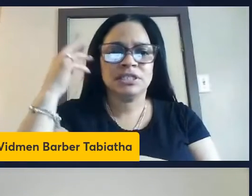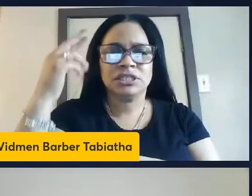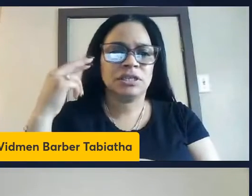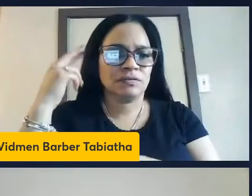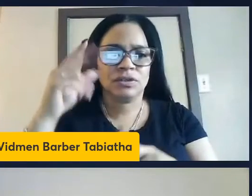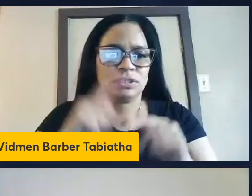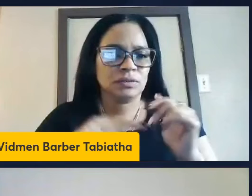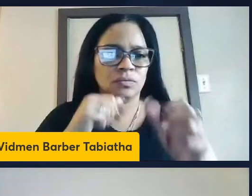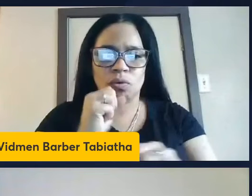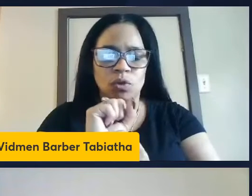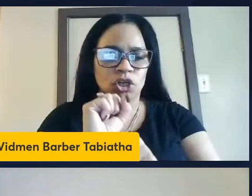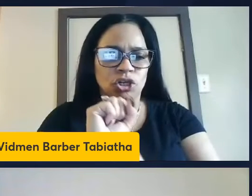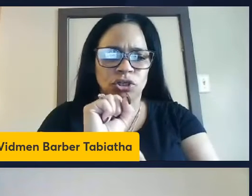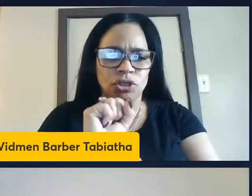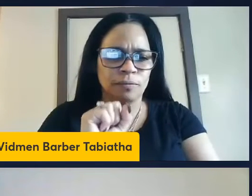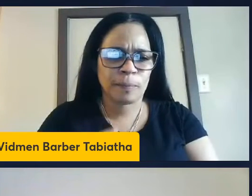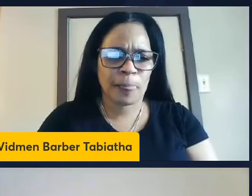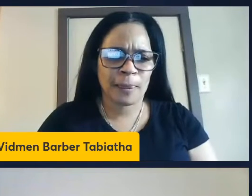to the whole screen.